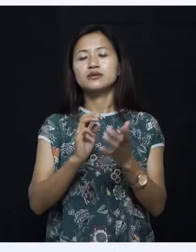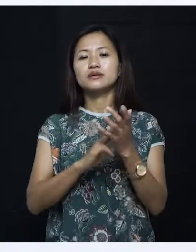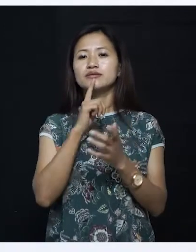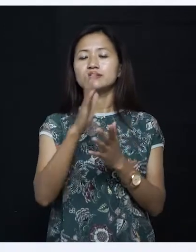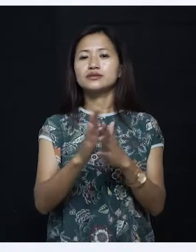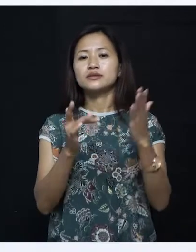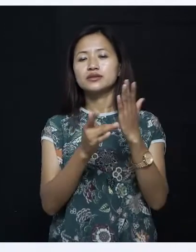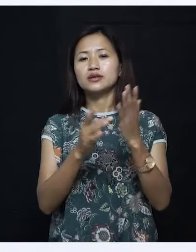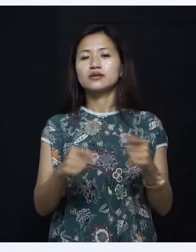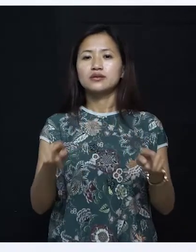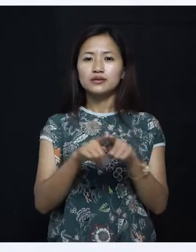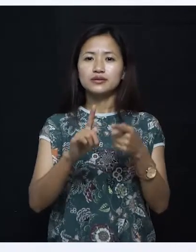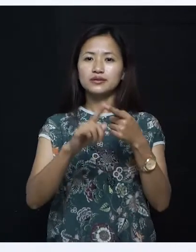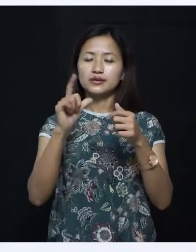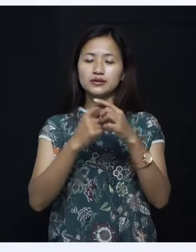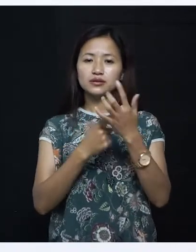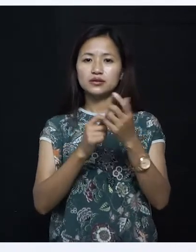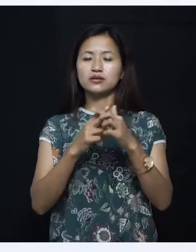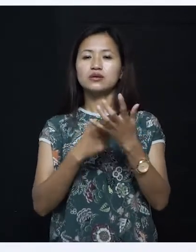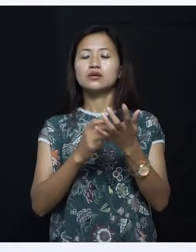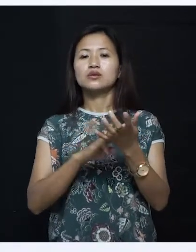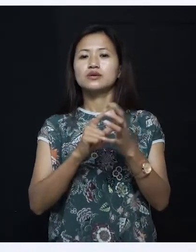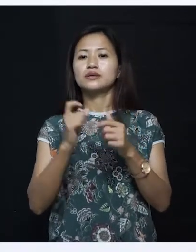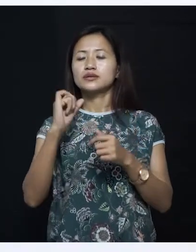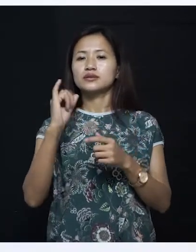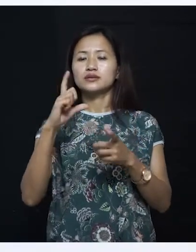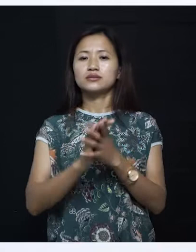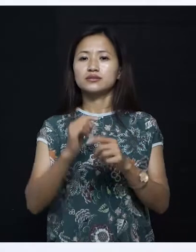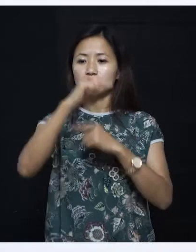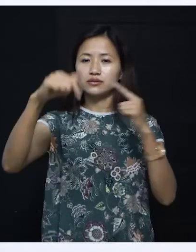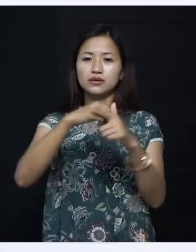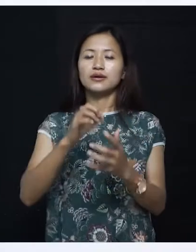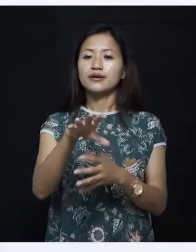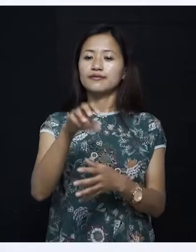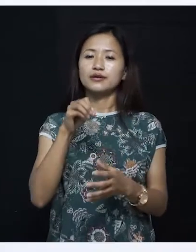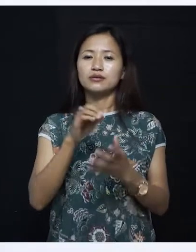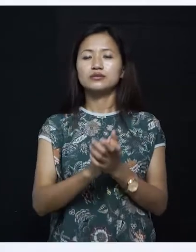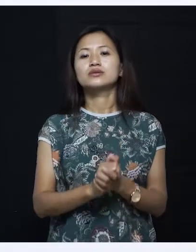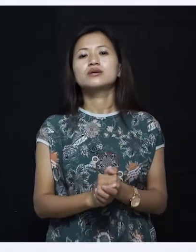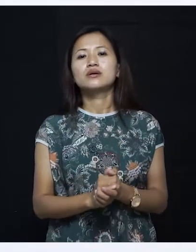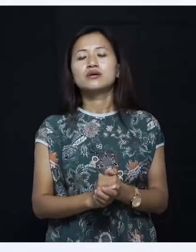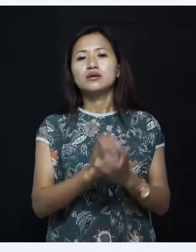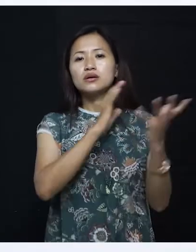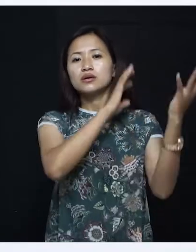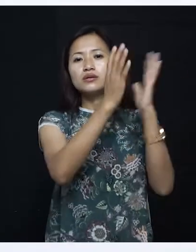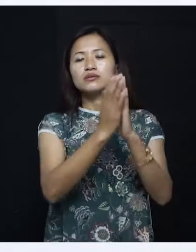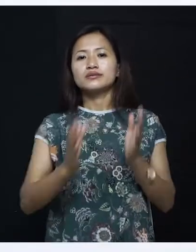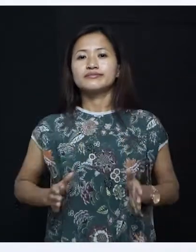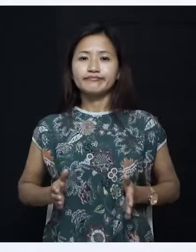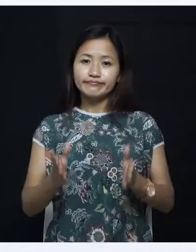information technology and electronic industries have found a global foundation. That